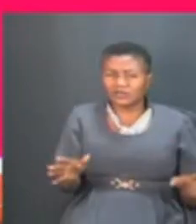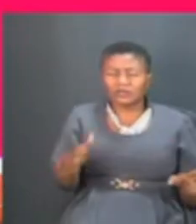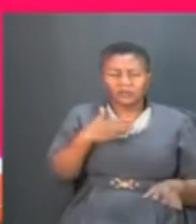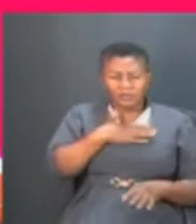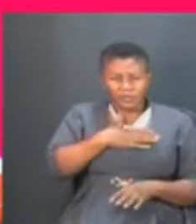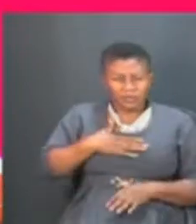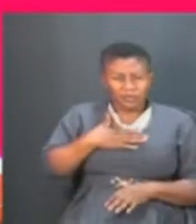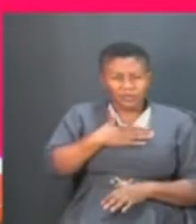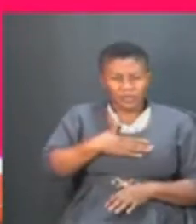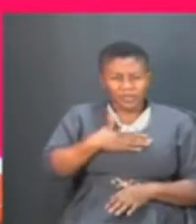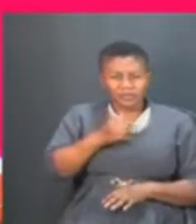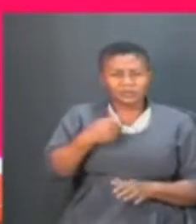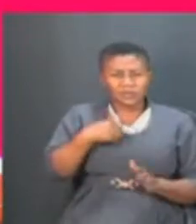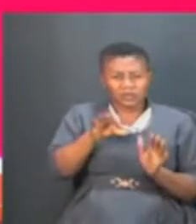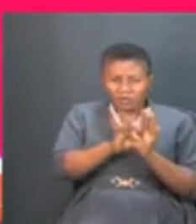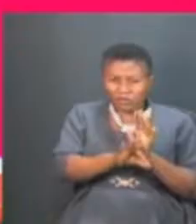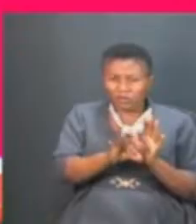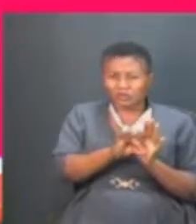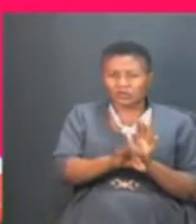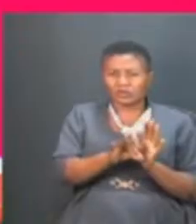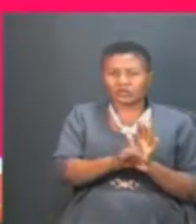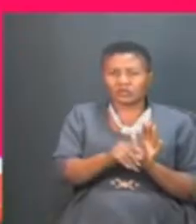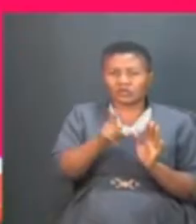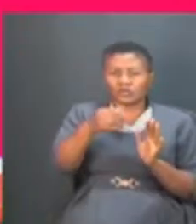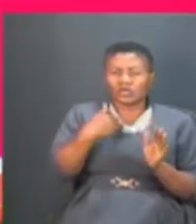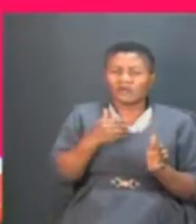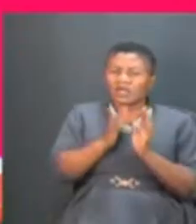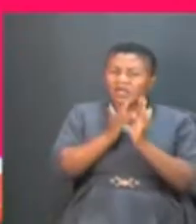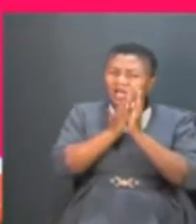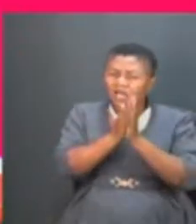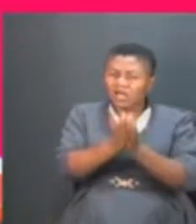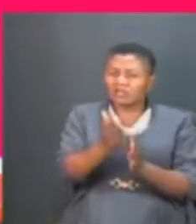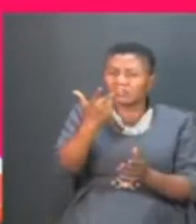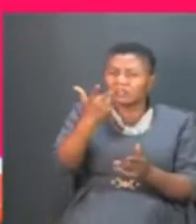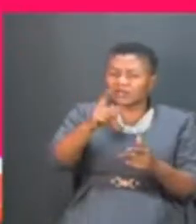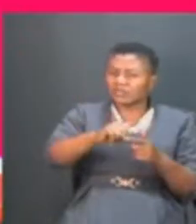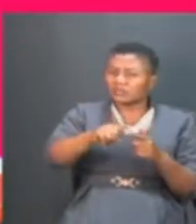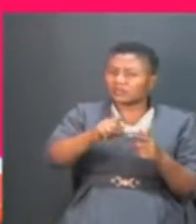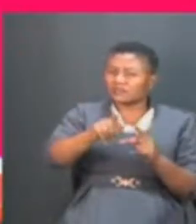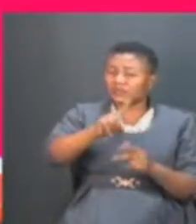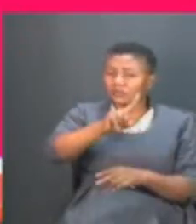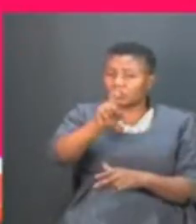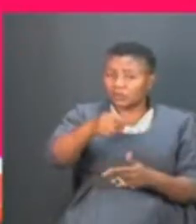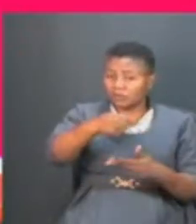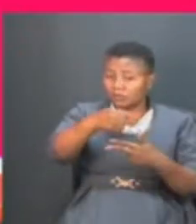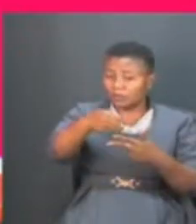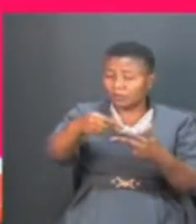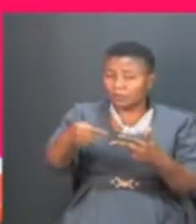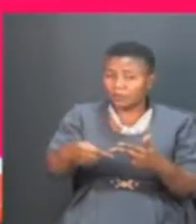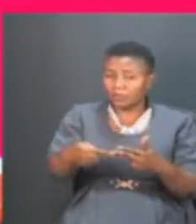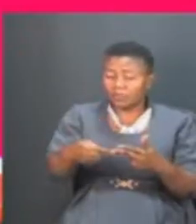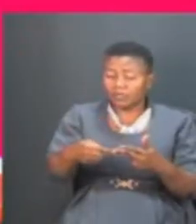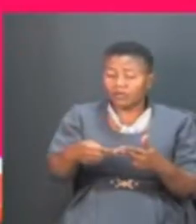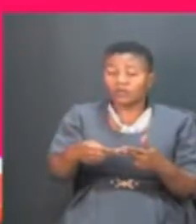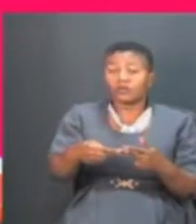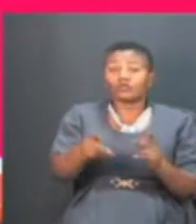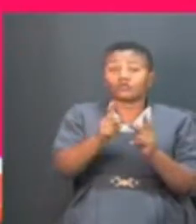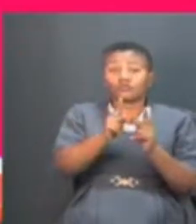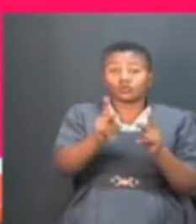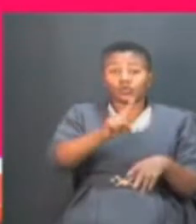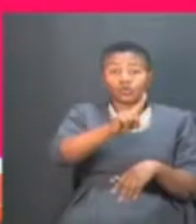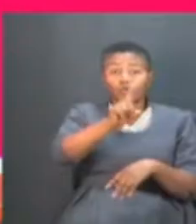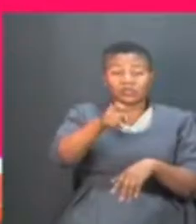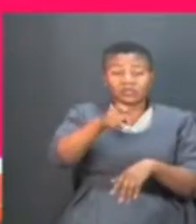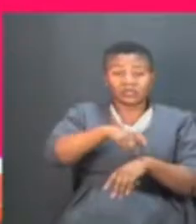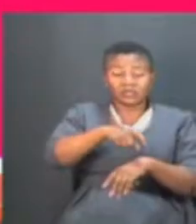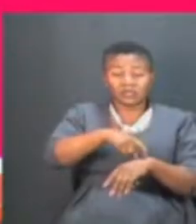Please, I am counting. You have asked 3 supplementary questions, and question time is ended. Honourable Minister,